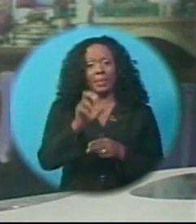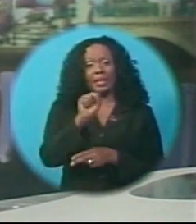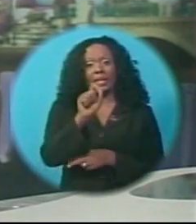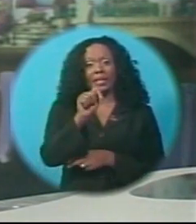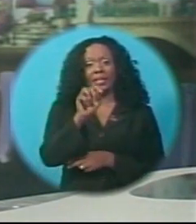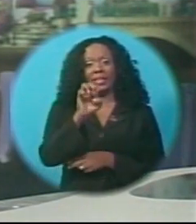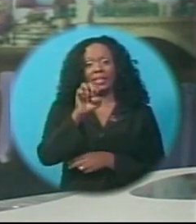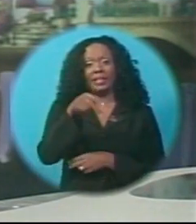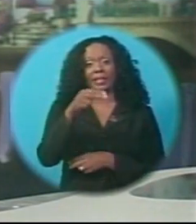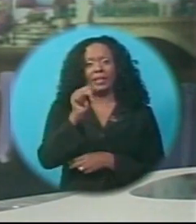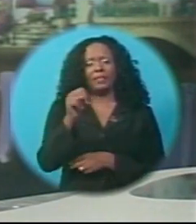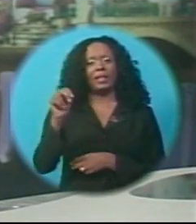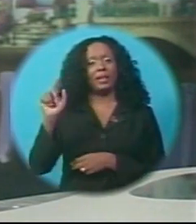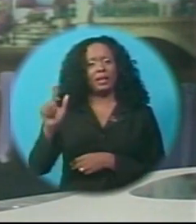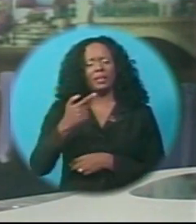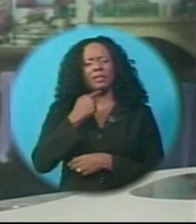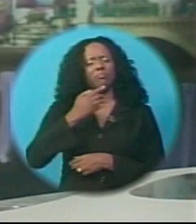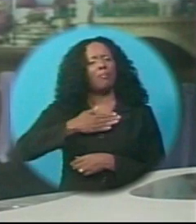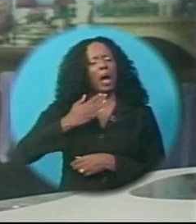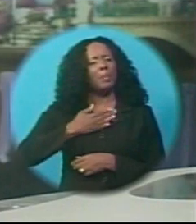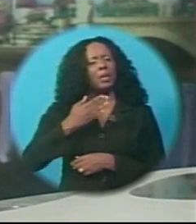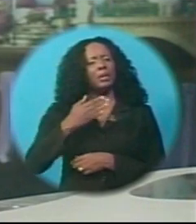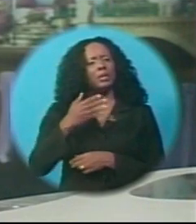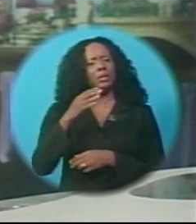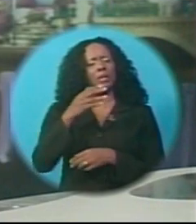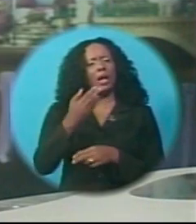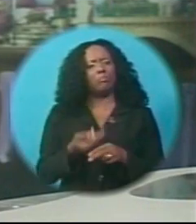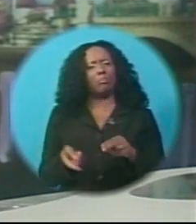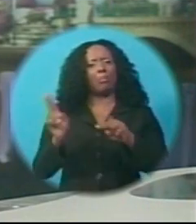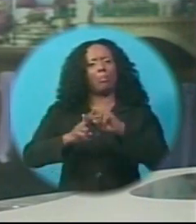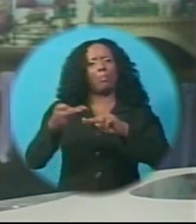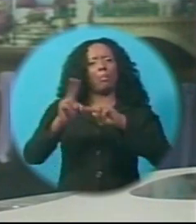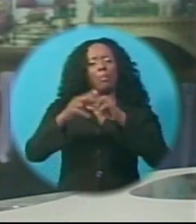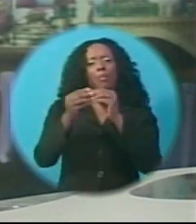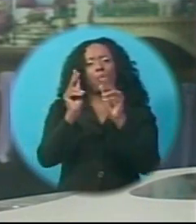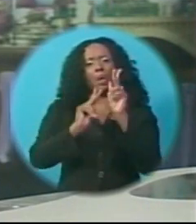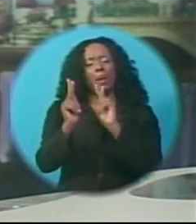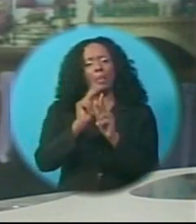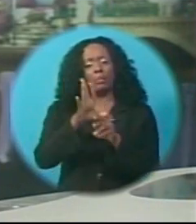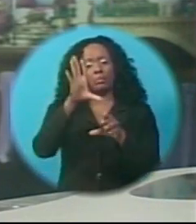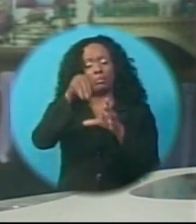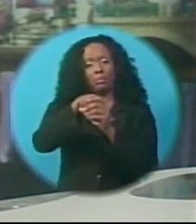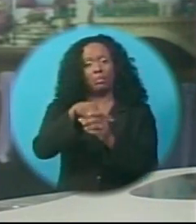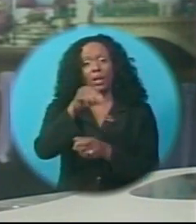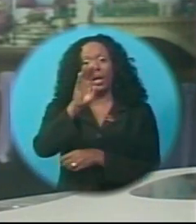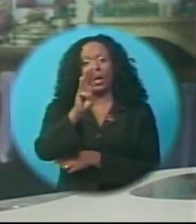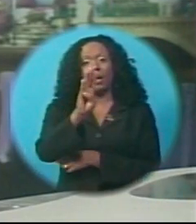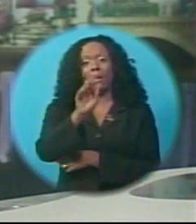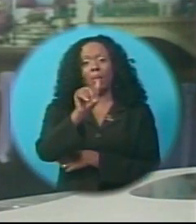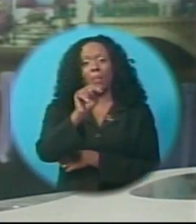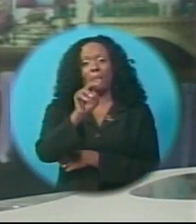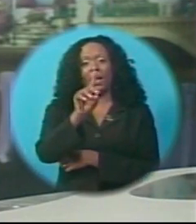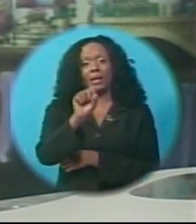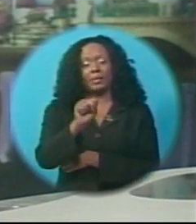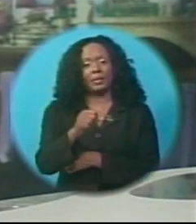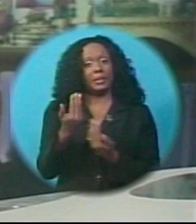to still enjoy the jump on the day and participate in a band which we have there for